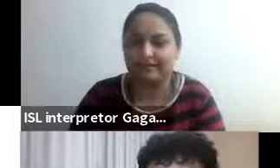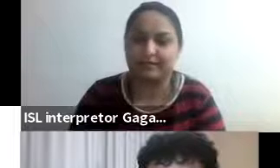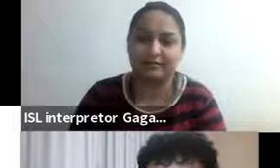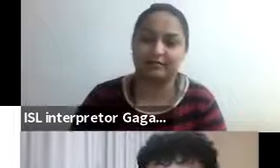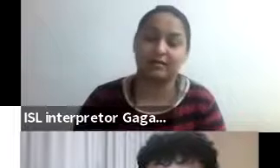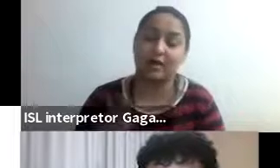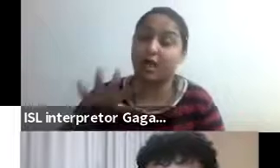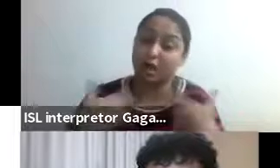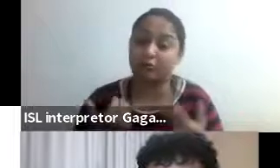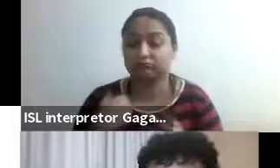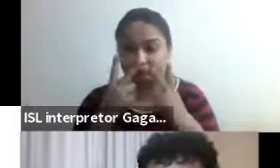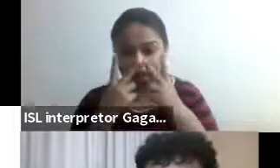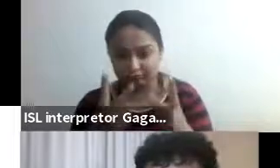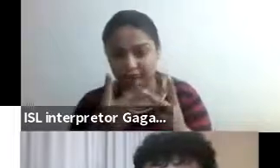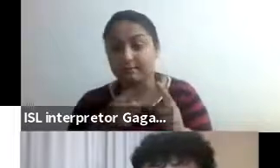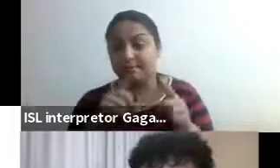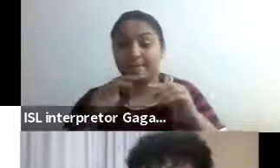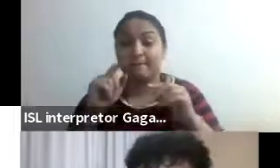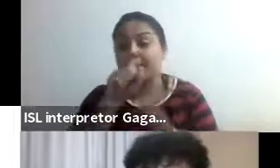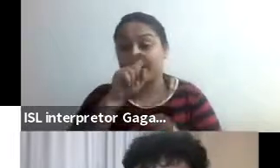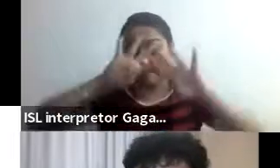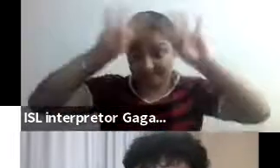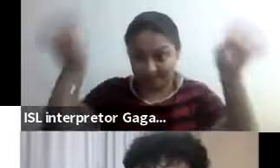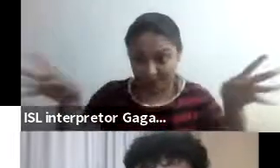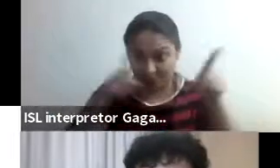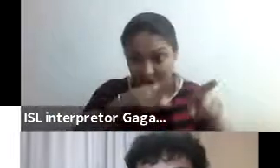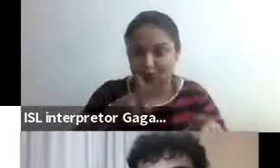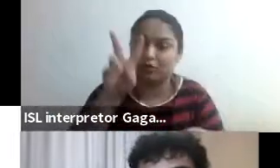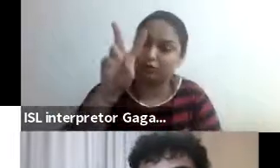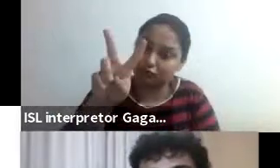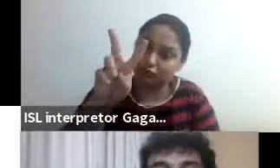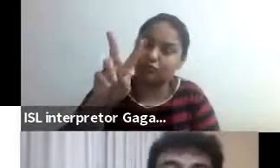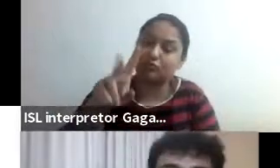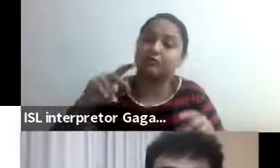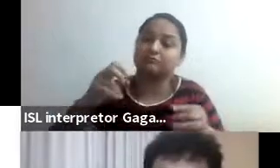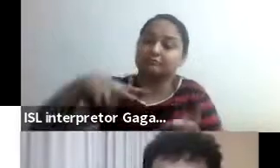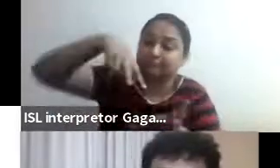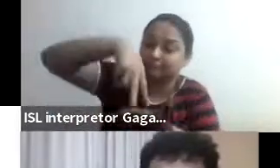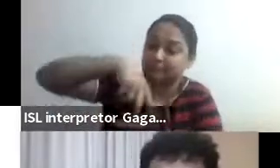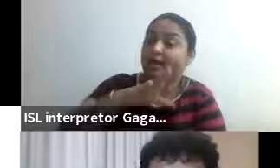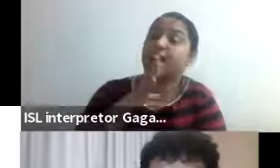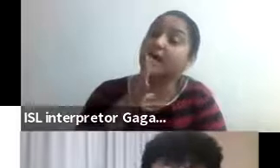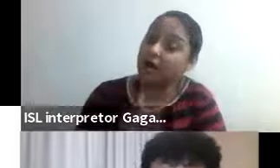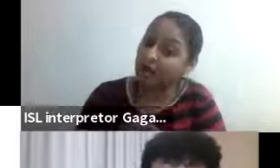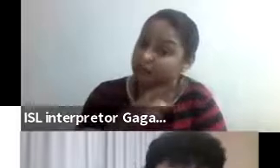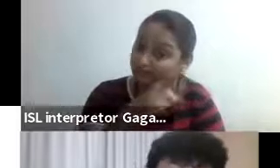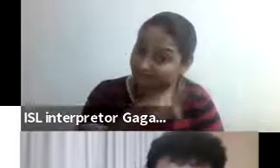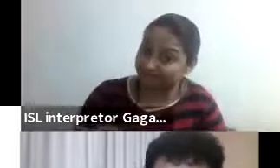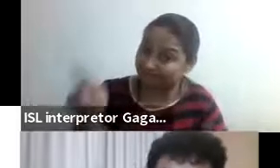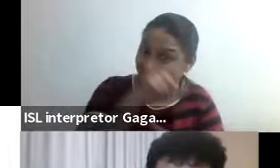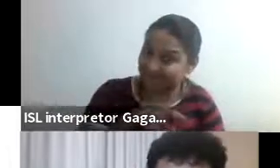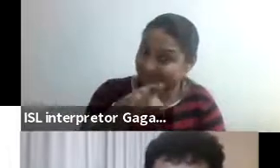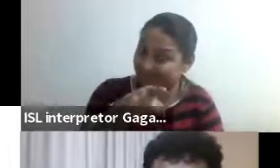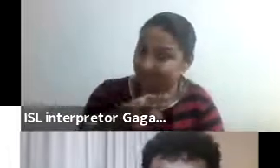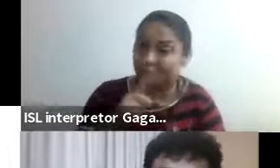that the peacocks seem to be standing on two hills. In reality, this scene, and she